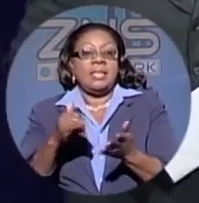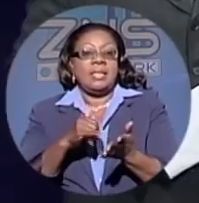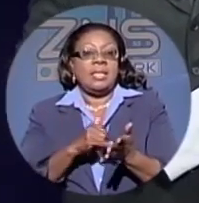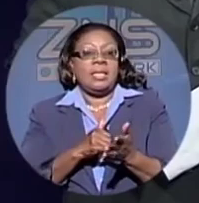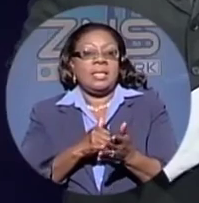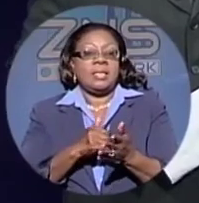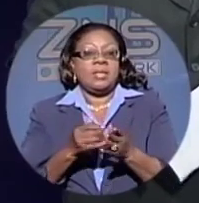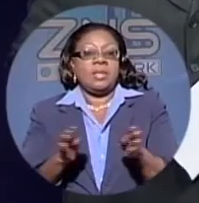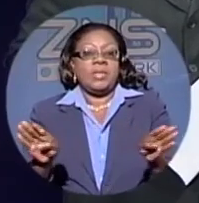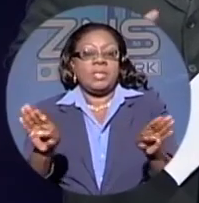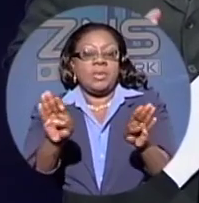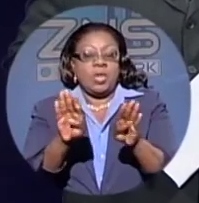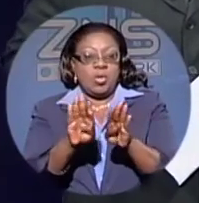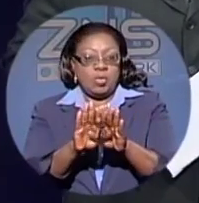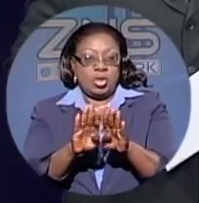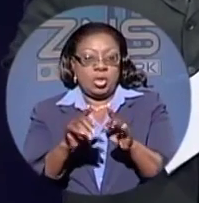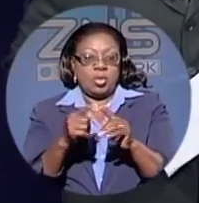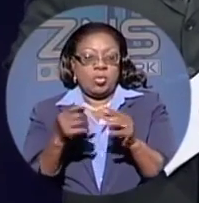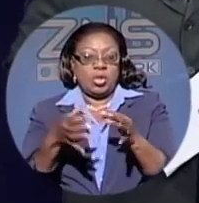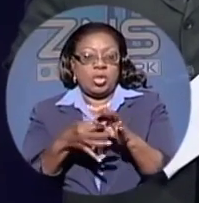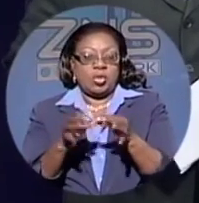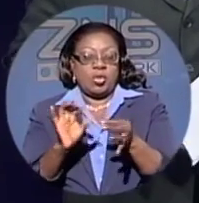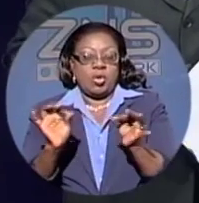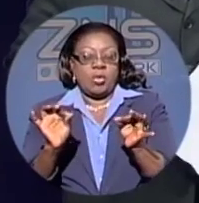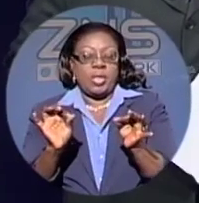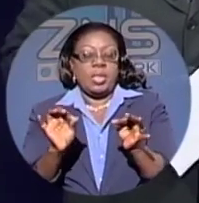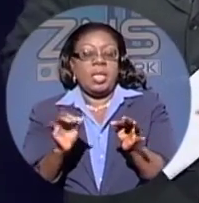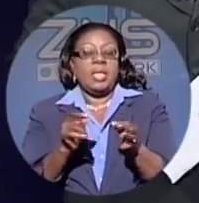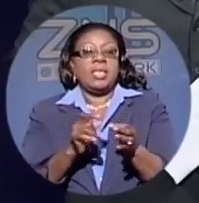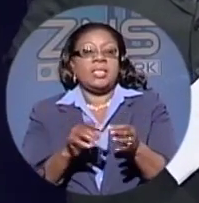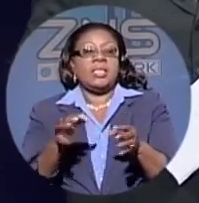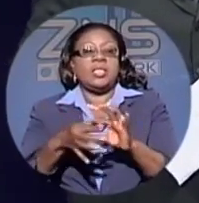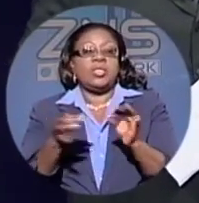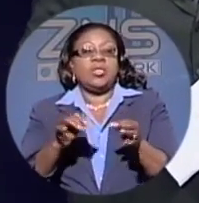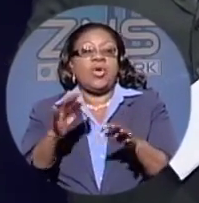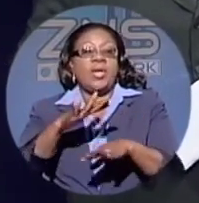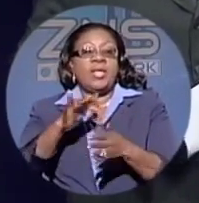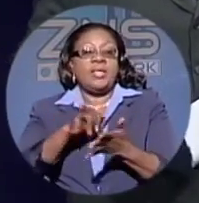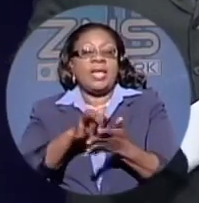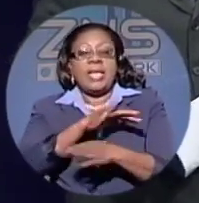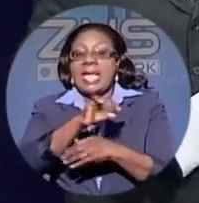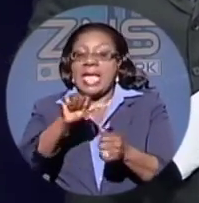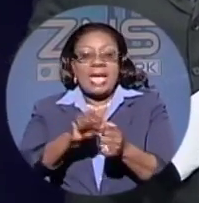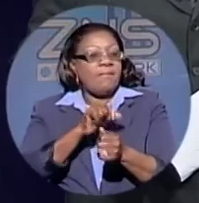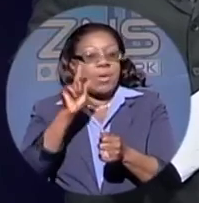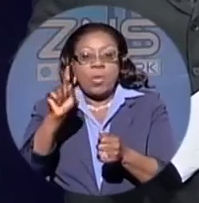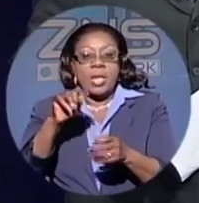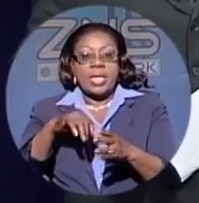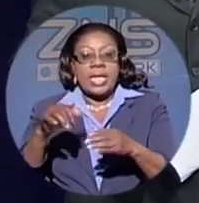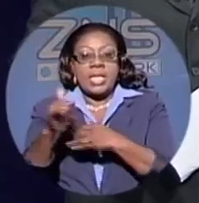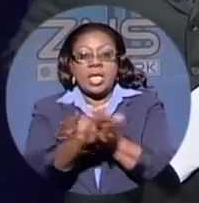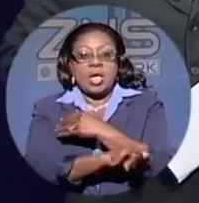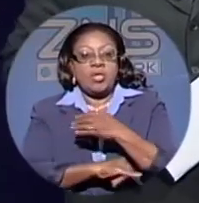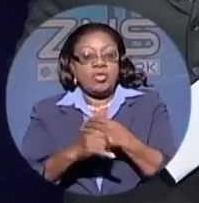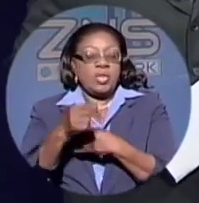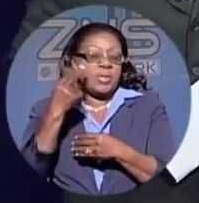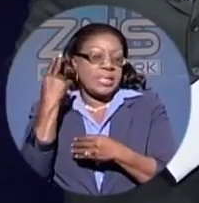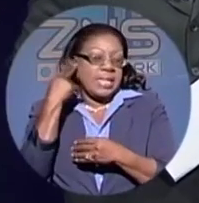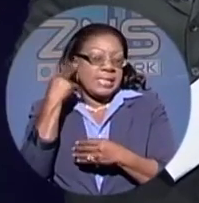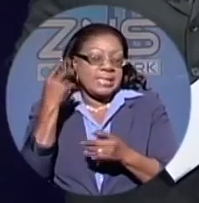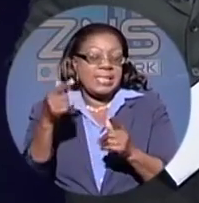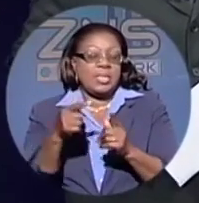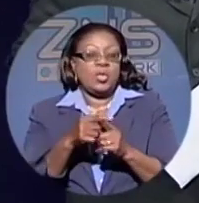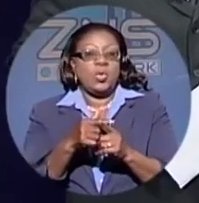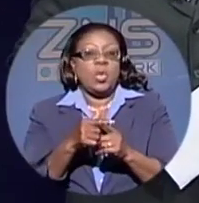be some closure. This is a story that no doubt has gripped the entire nation. In fact, it's such a big deal for police that the